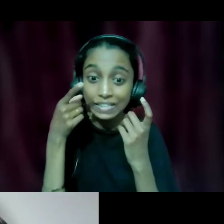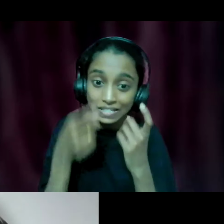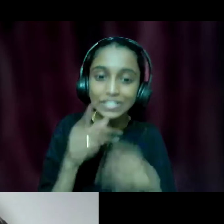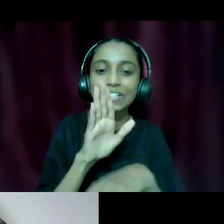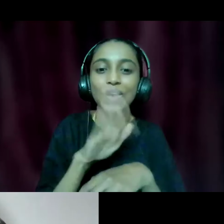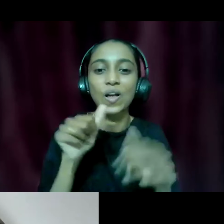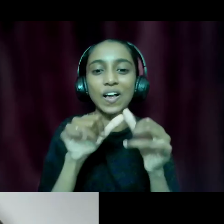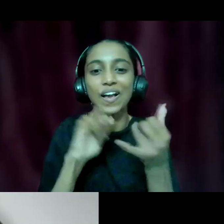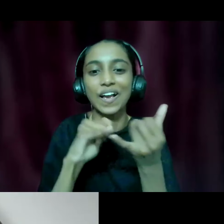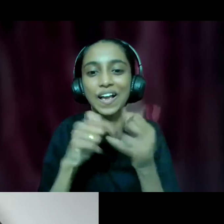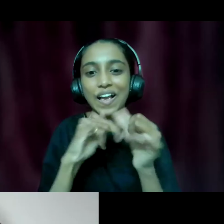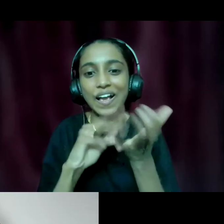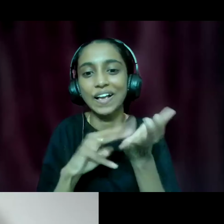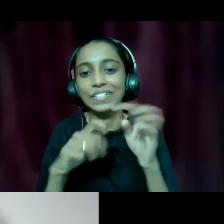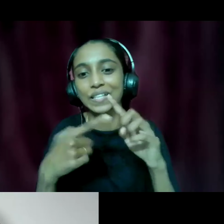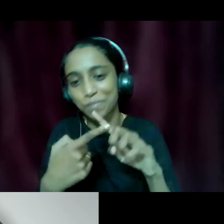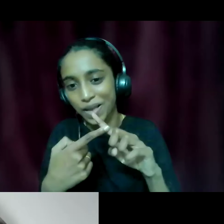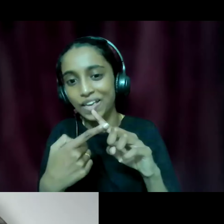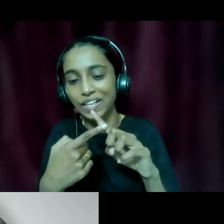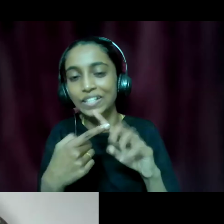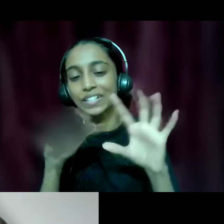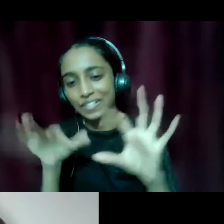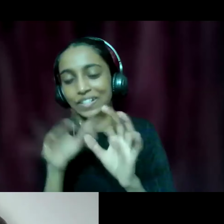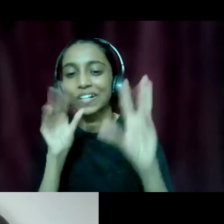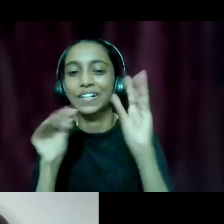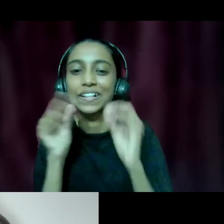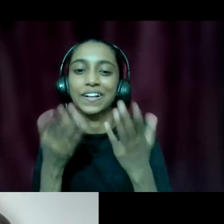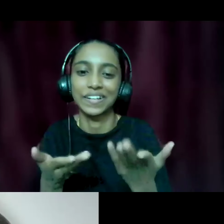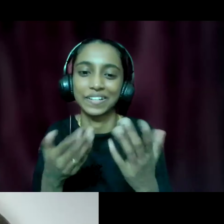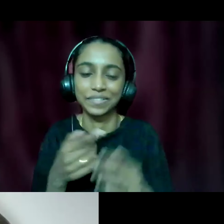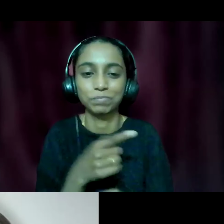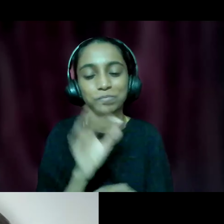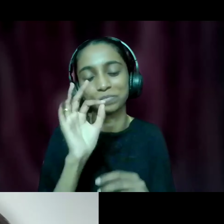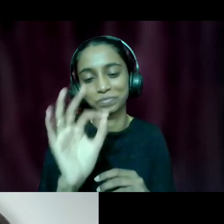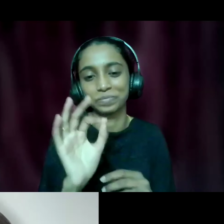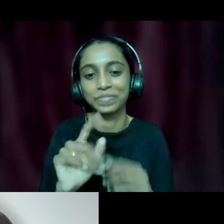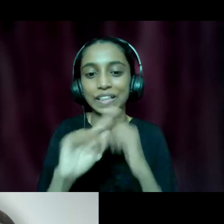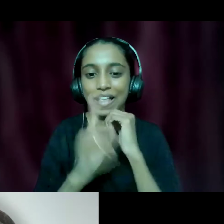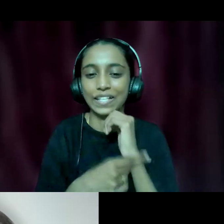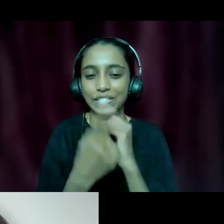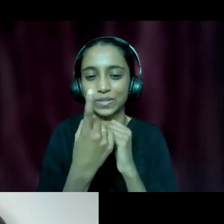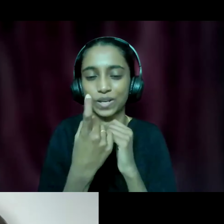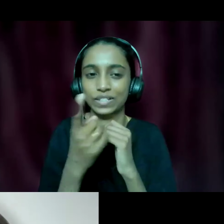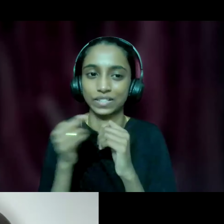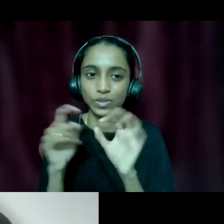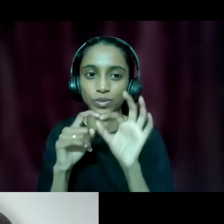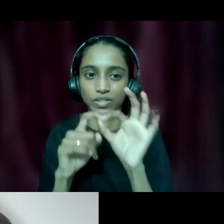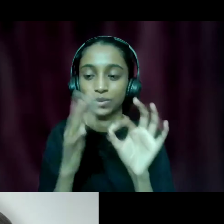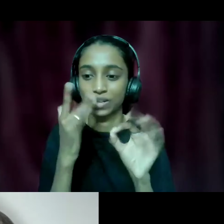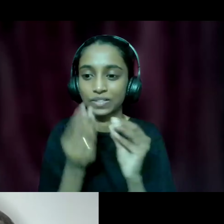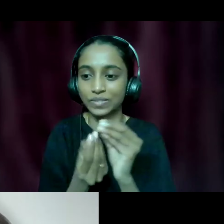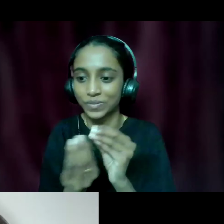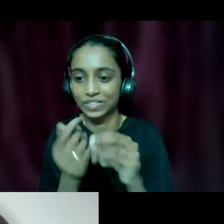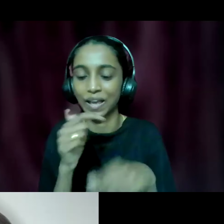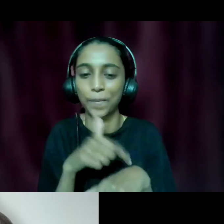learning. Wow, that's great. And thank you for answering that, Chitra. One quick question, last one, I believe, because I can see that we are